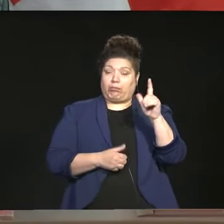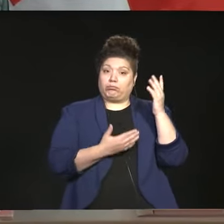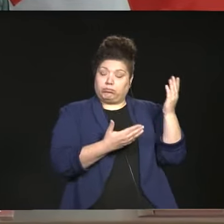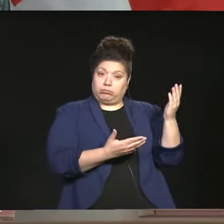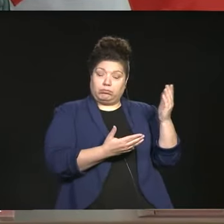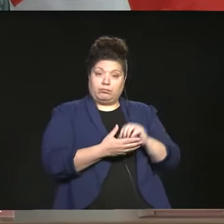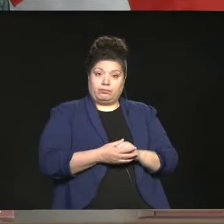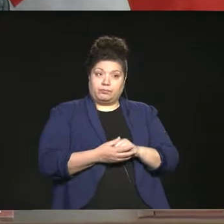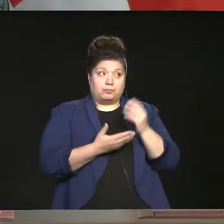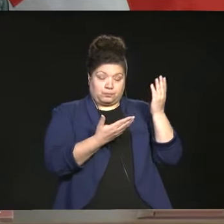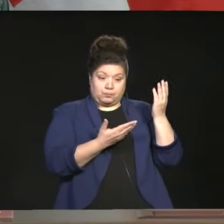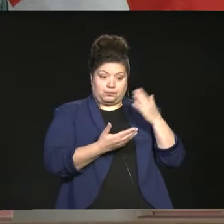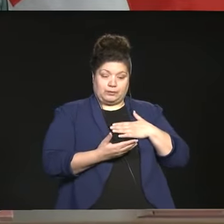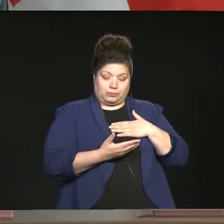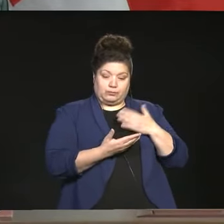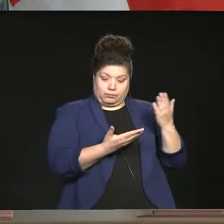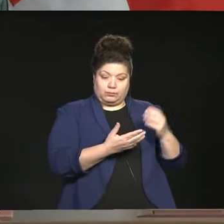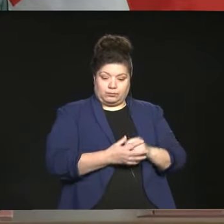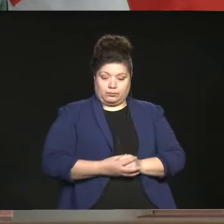open. À vous la parole. La ligne est ouverte.